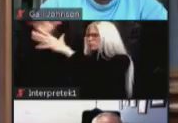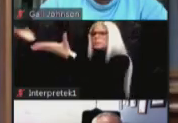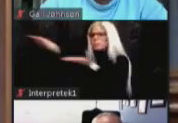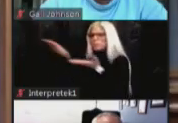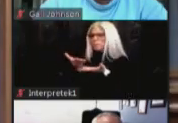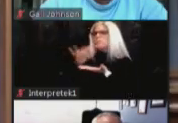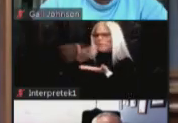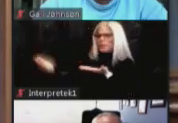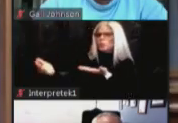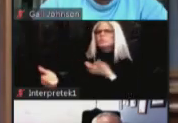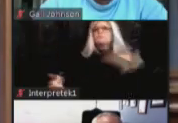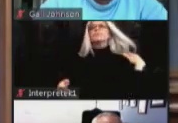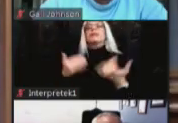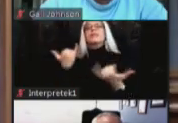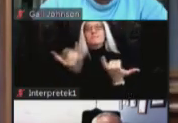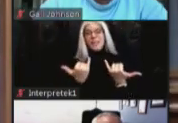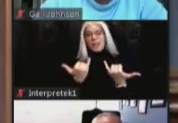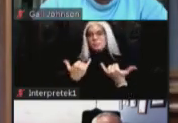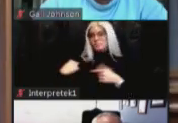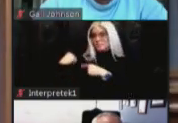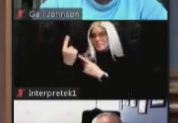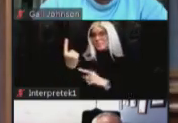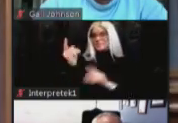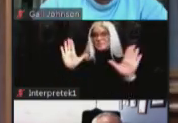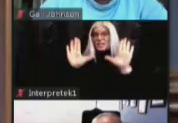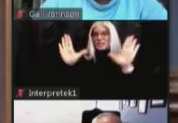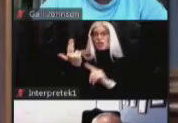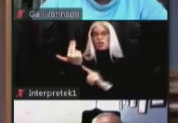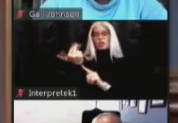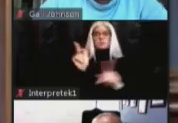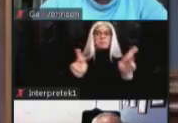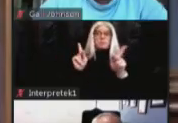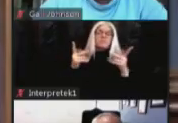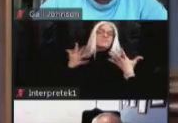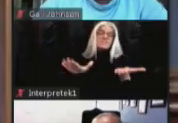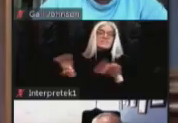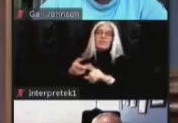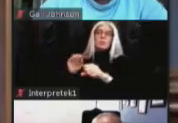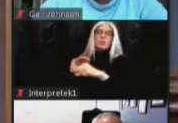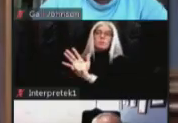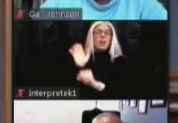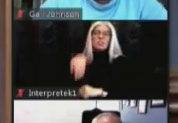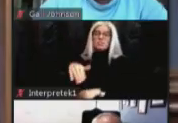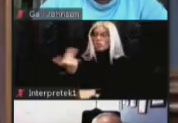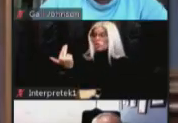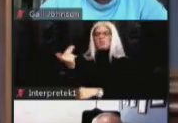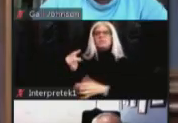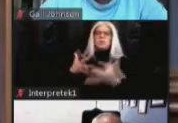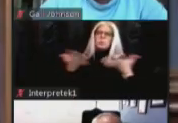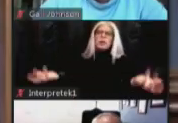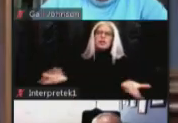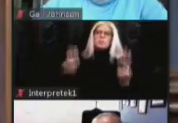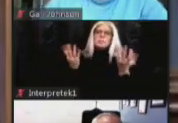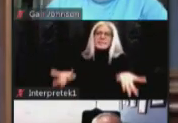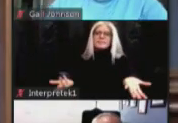Since Sunday, 13 people have died from COVID, and that's too many for me. Yes, our numbers